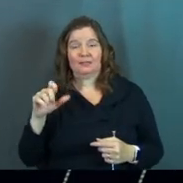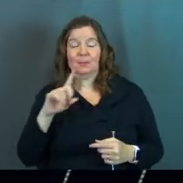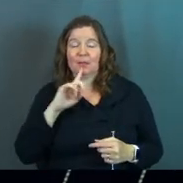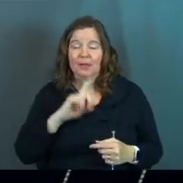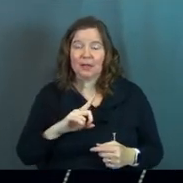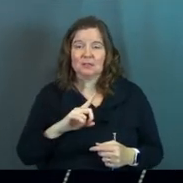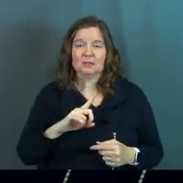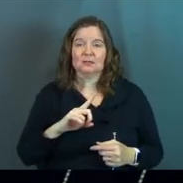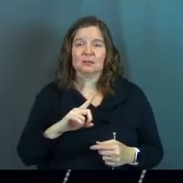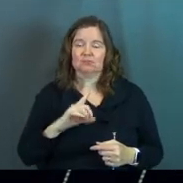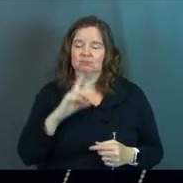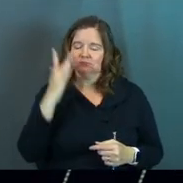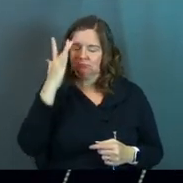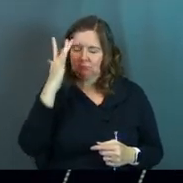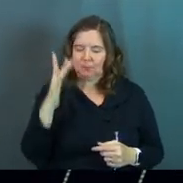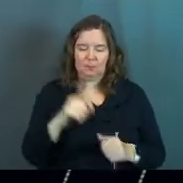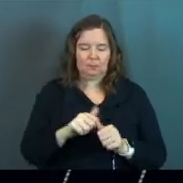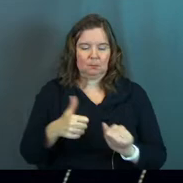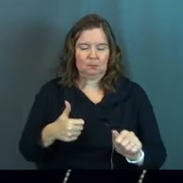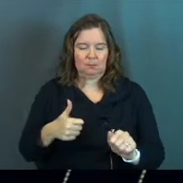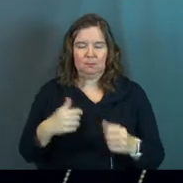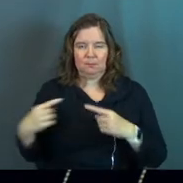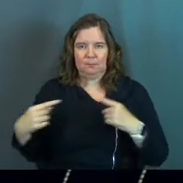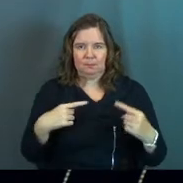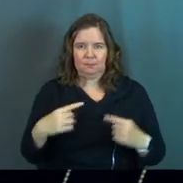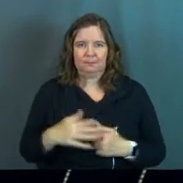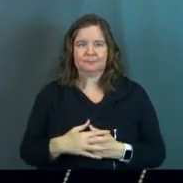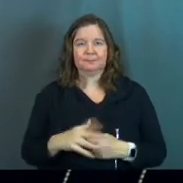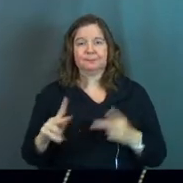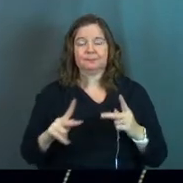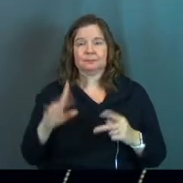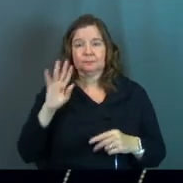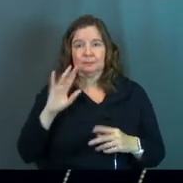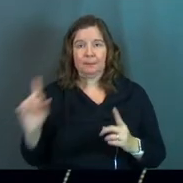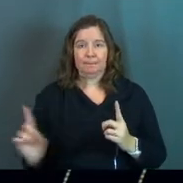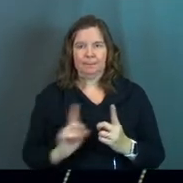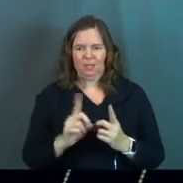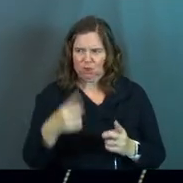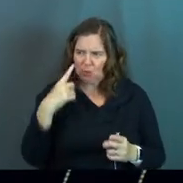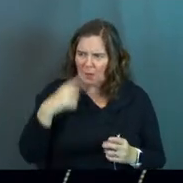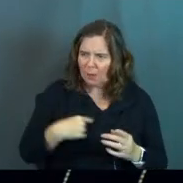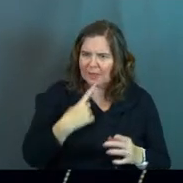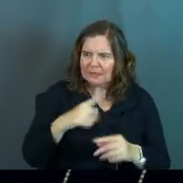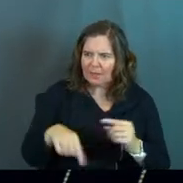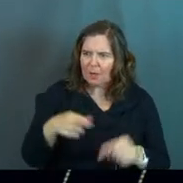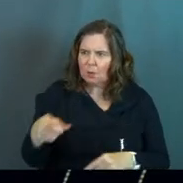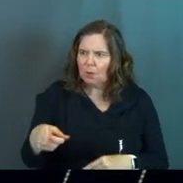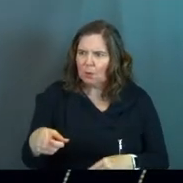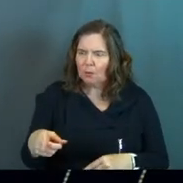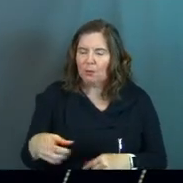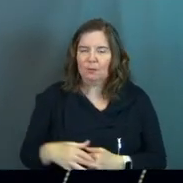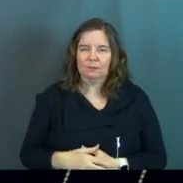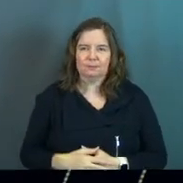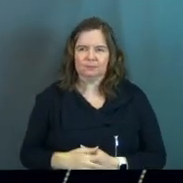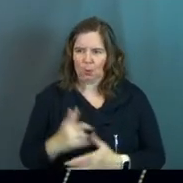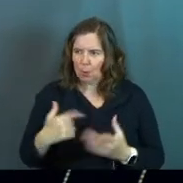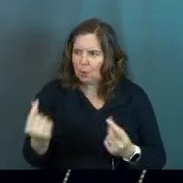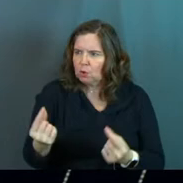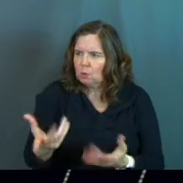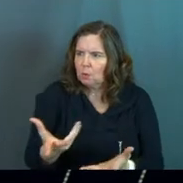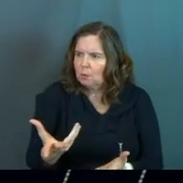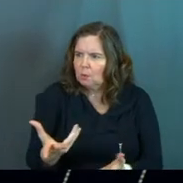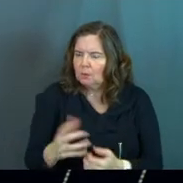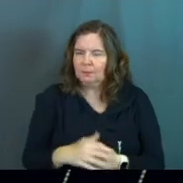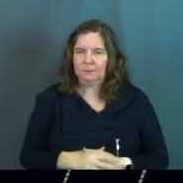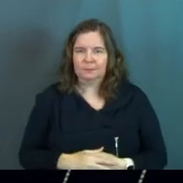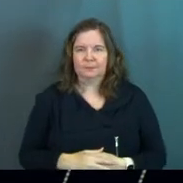they're absolutely brilliant. Avoid a fight. See, people come up to you and they're like, did you hear what they said about you? What are you going to do